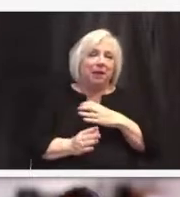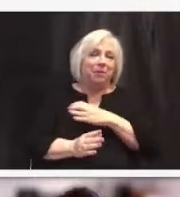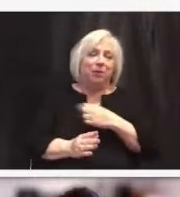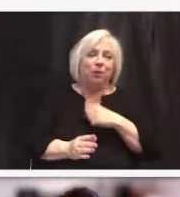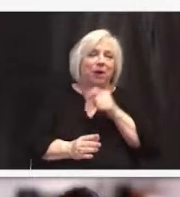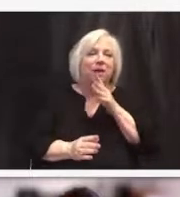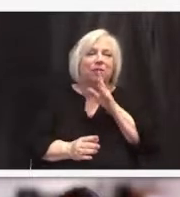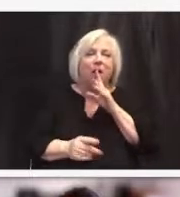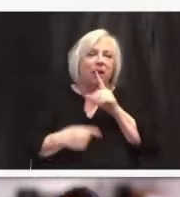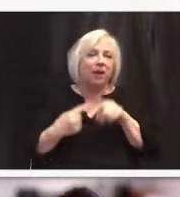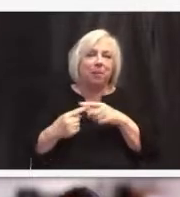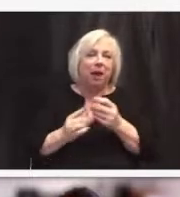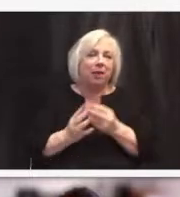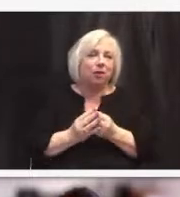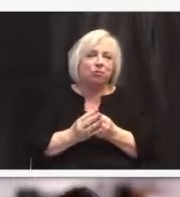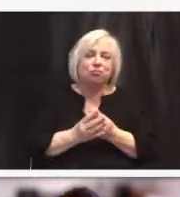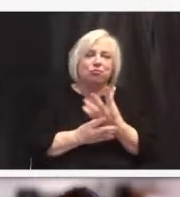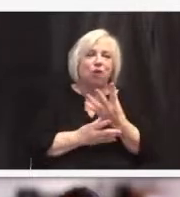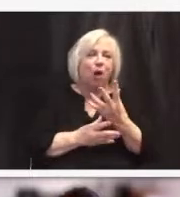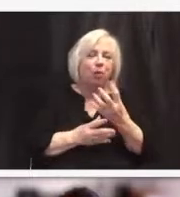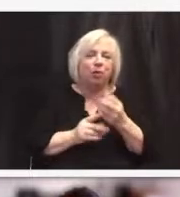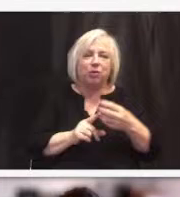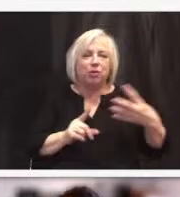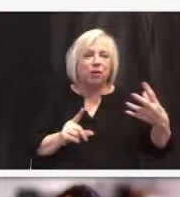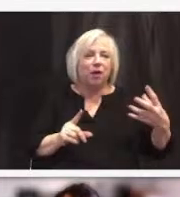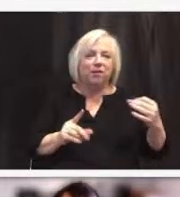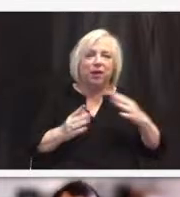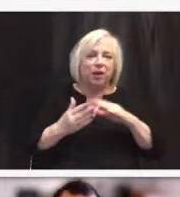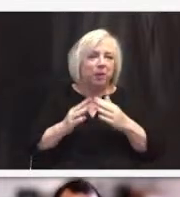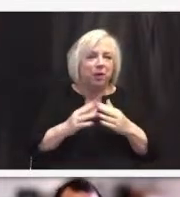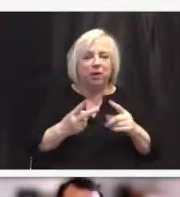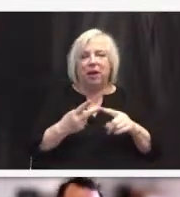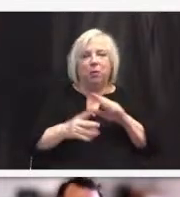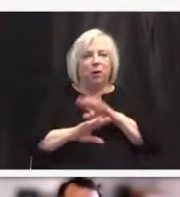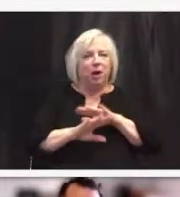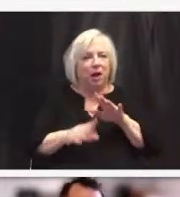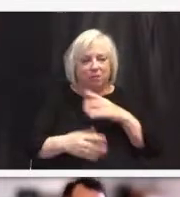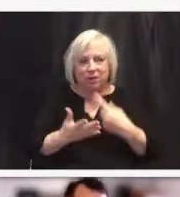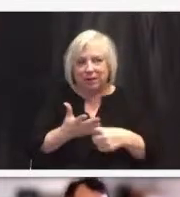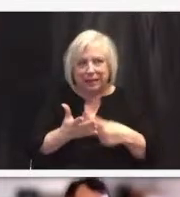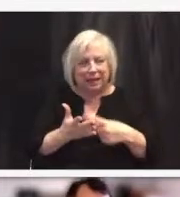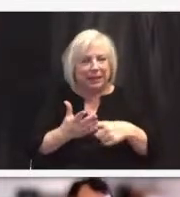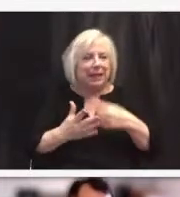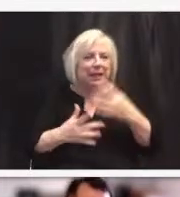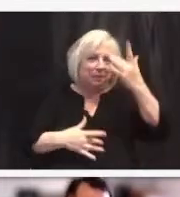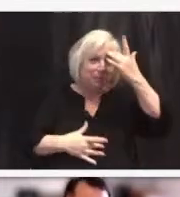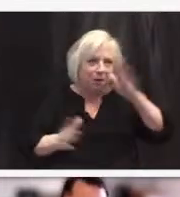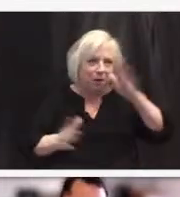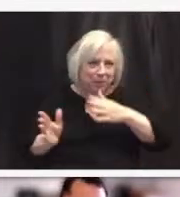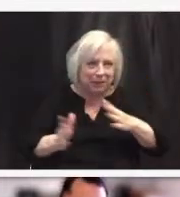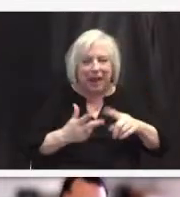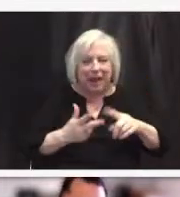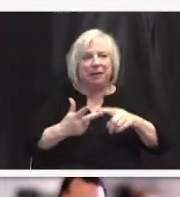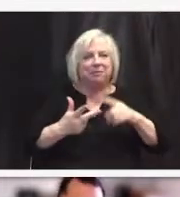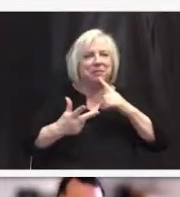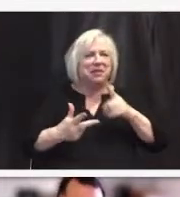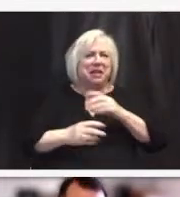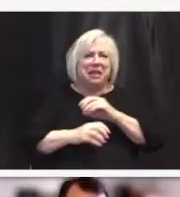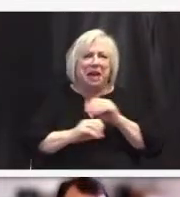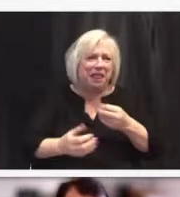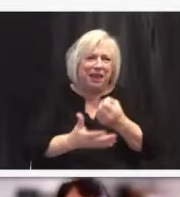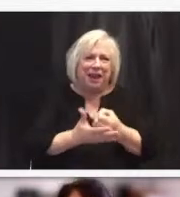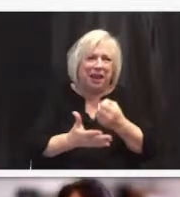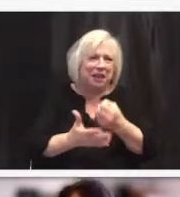about the growth of the community. We're not talking about smart planning. We're not talking about anything that really